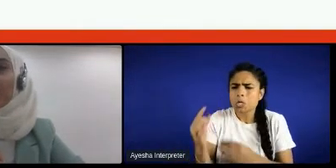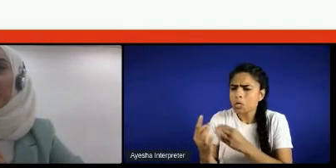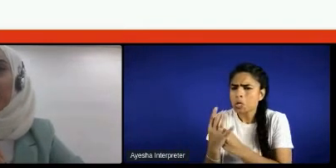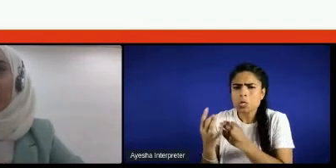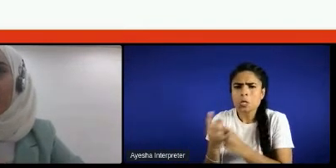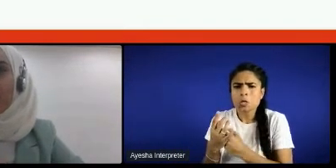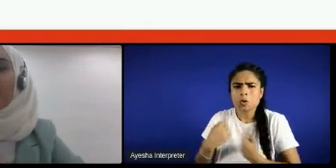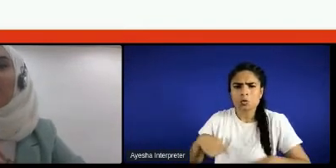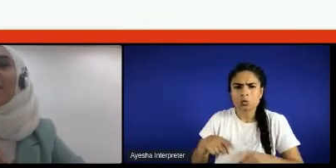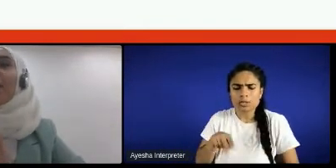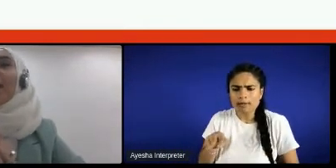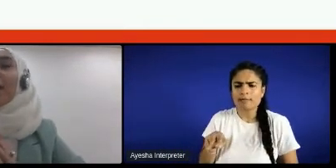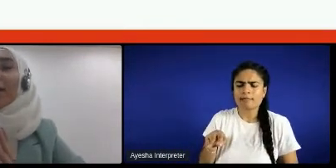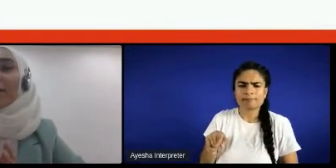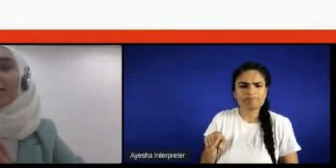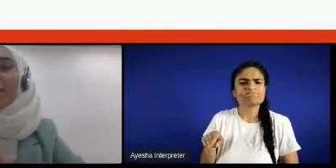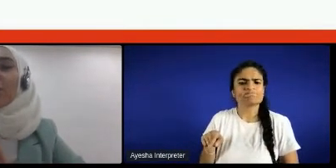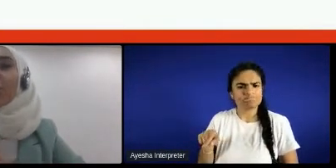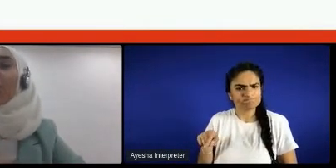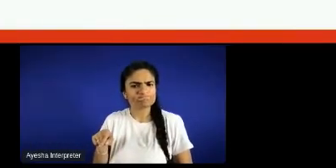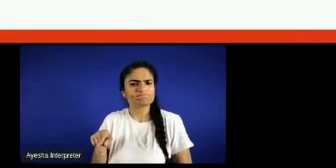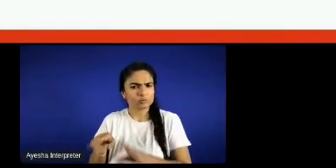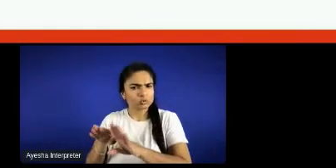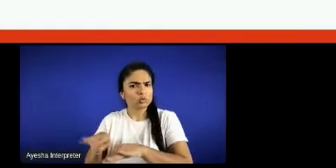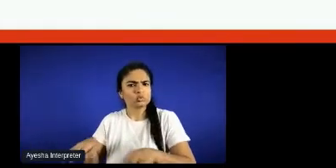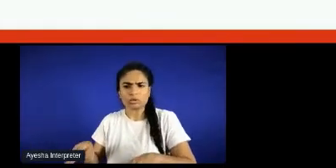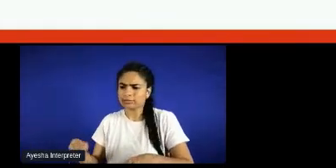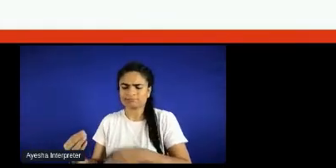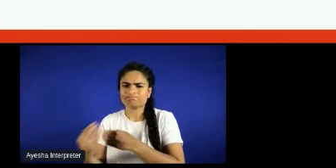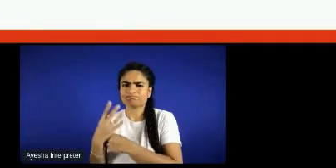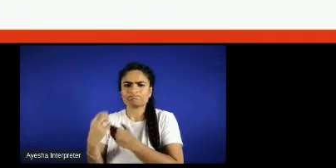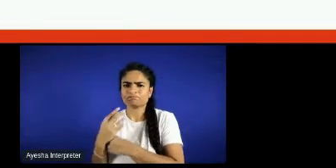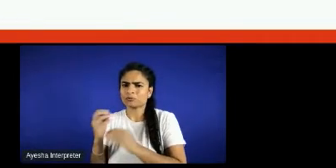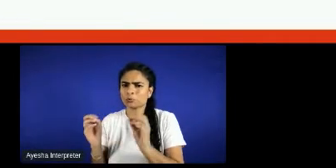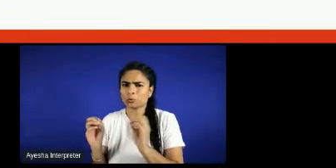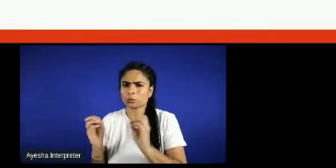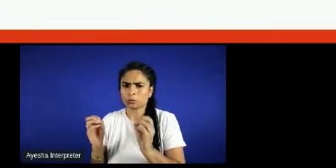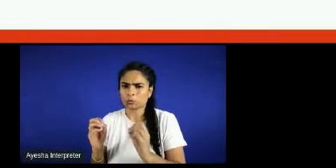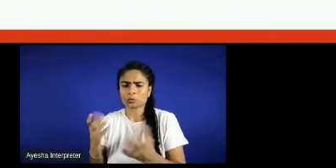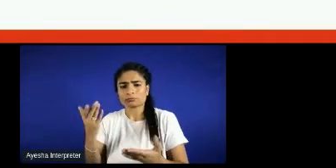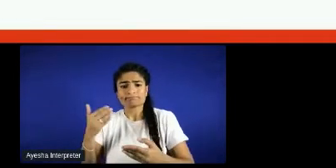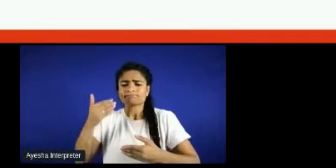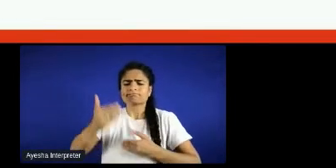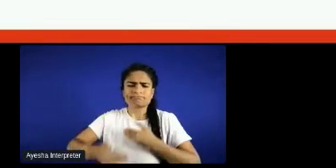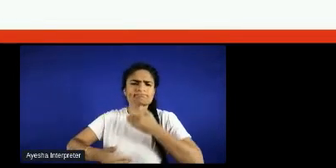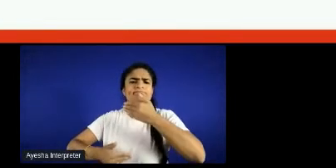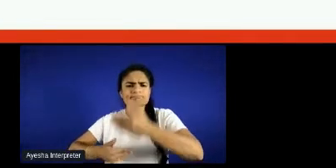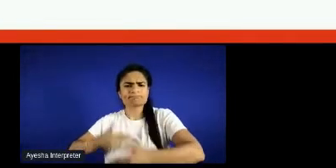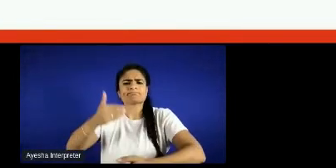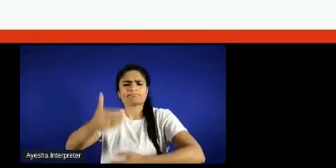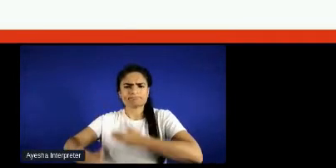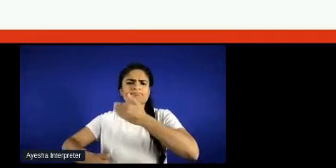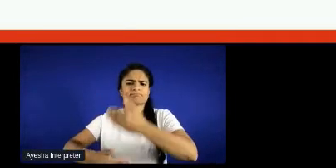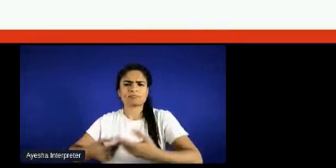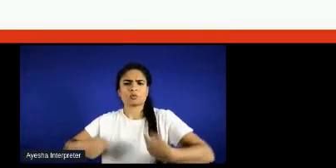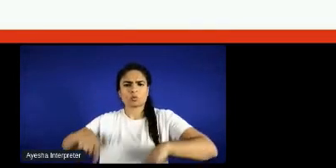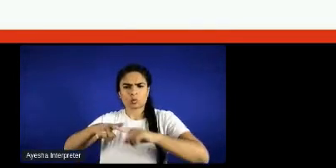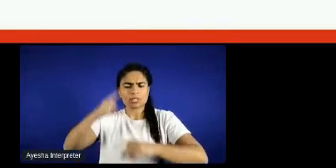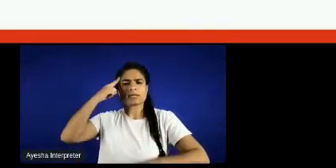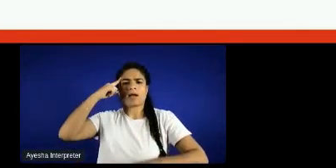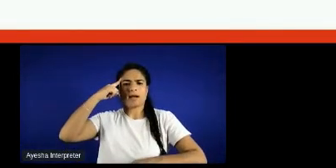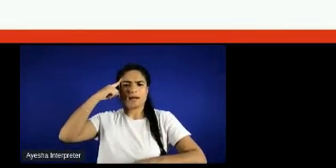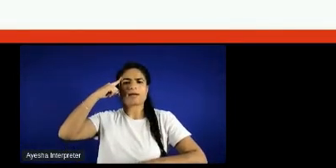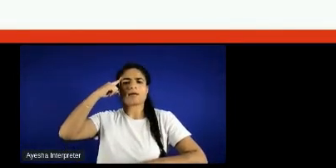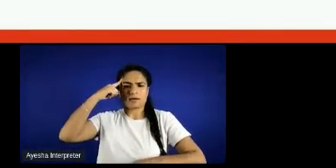from children at all. And throughout, as I said, throughout these sessions, we made this applicable and